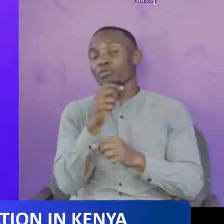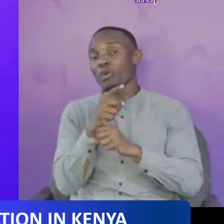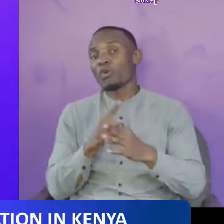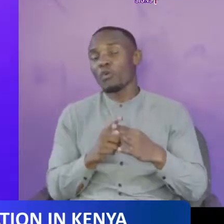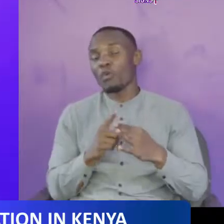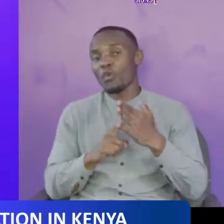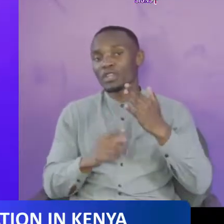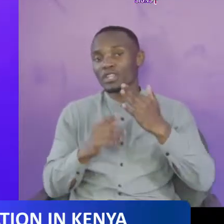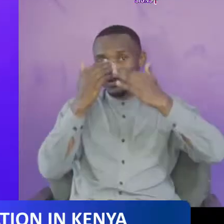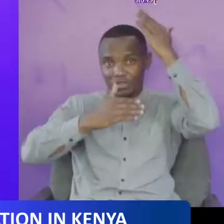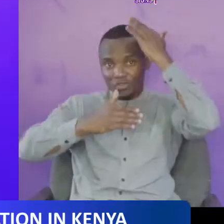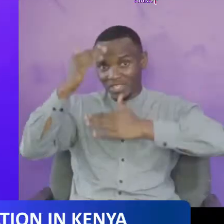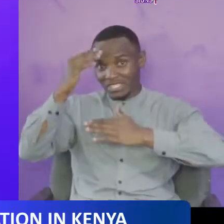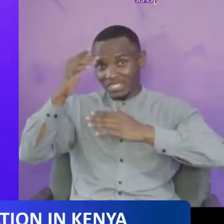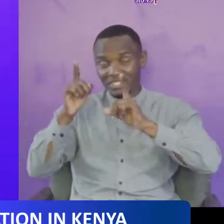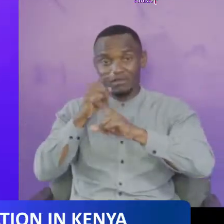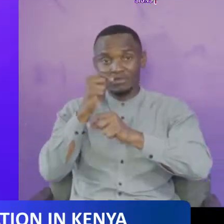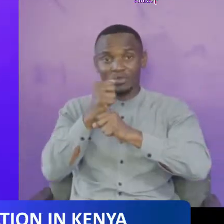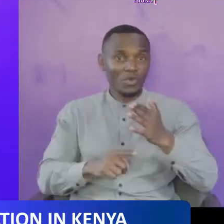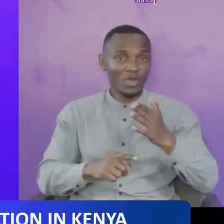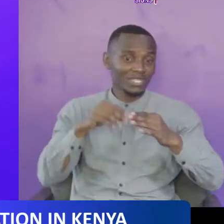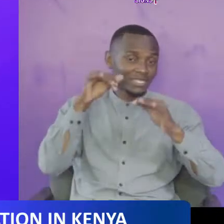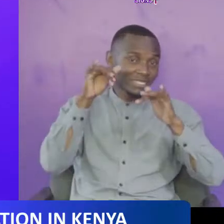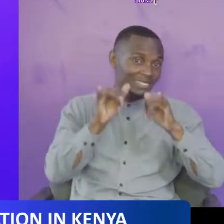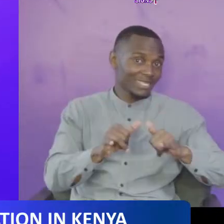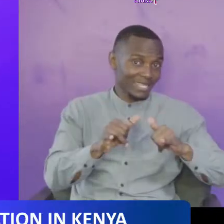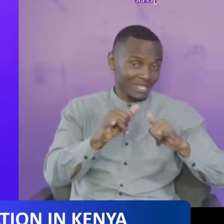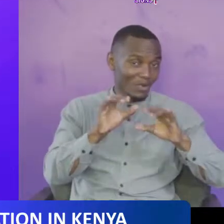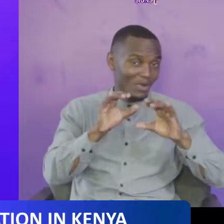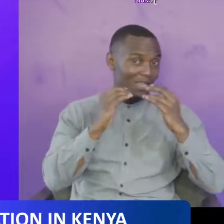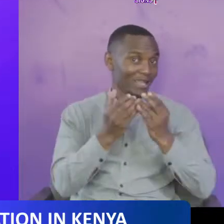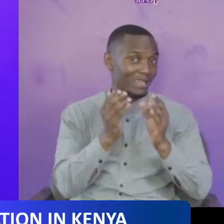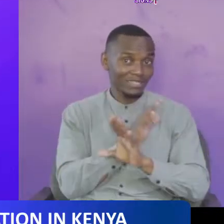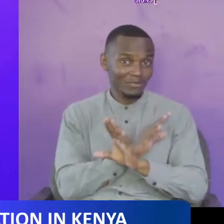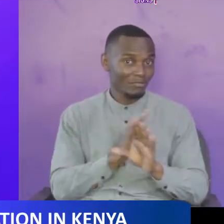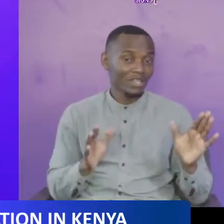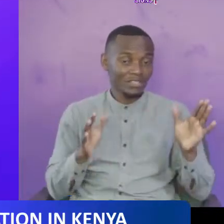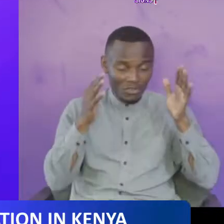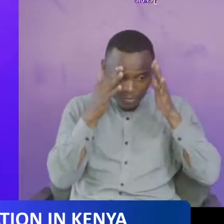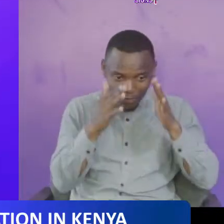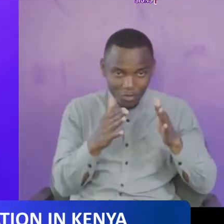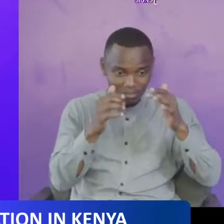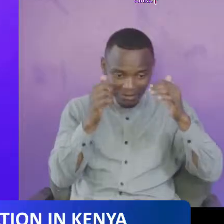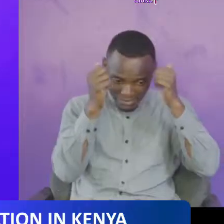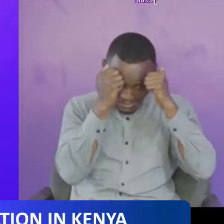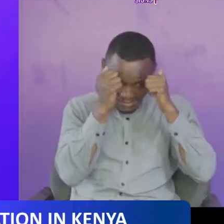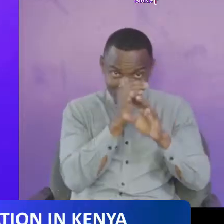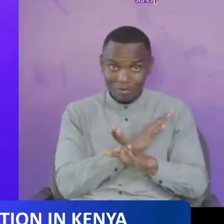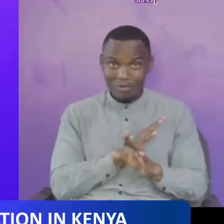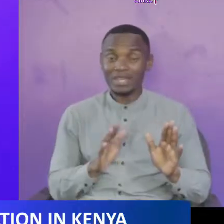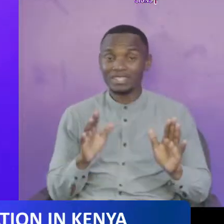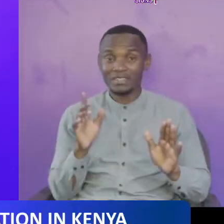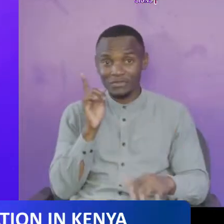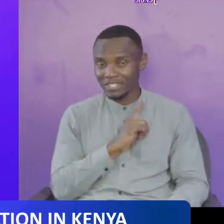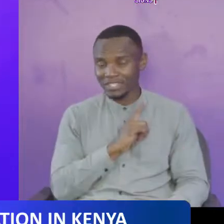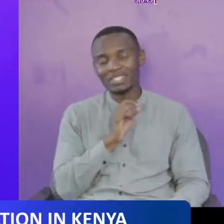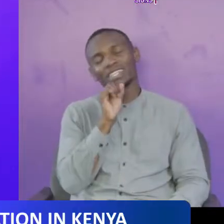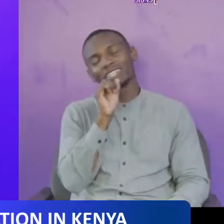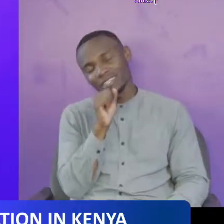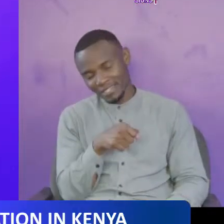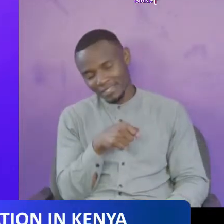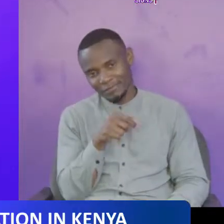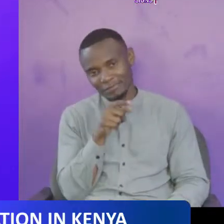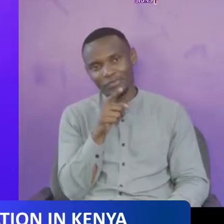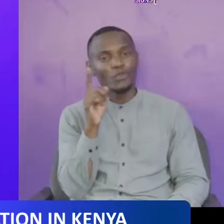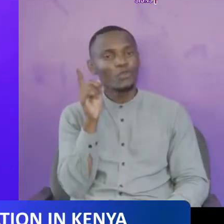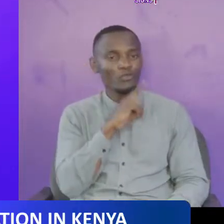phase of just being in campus. Just being in the academic. Campus. For the sake of being in campus and finishing. Yes, you will finish and ask